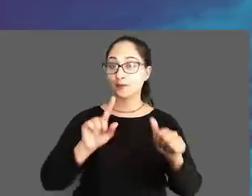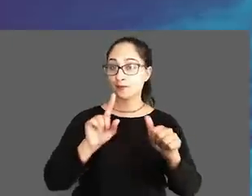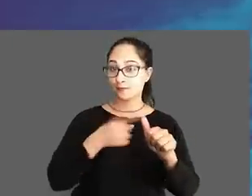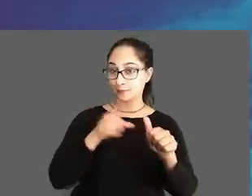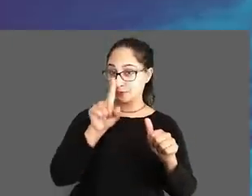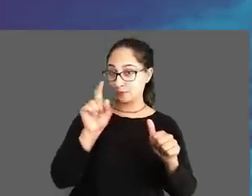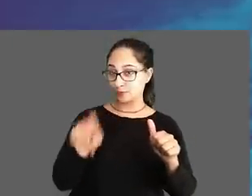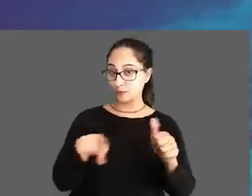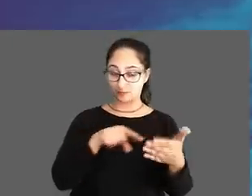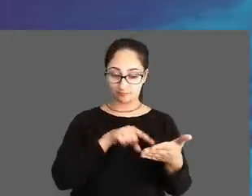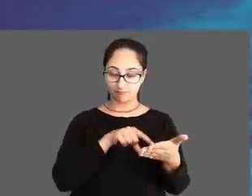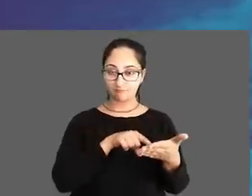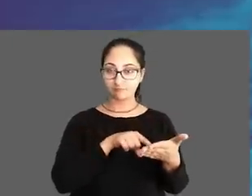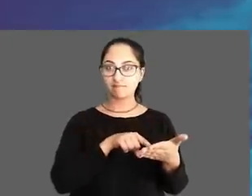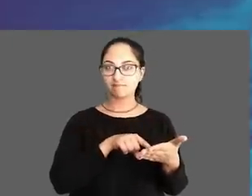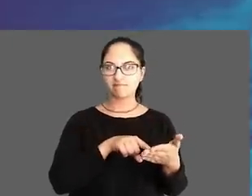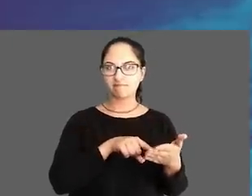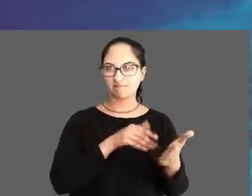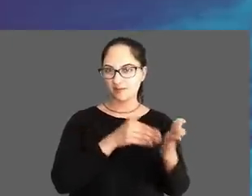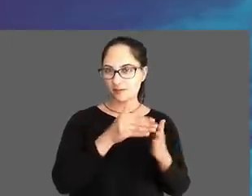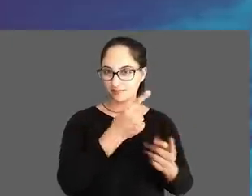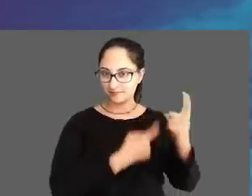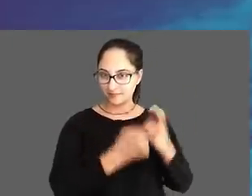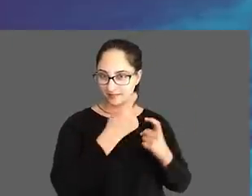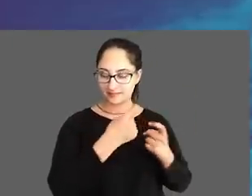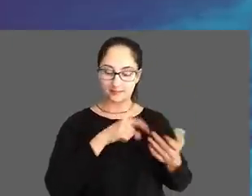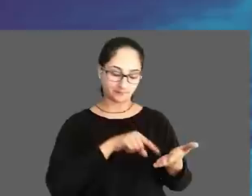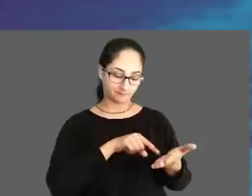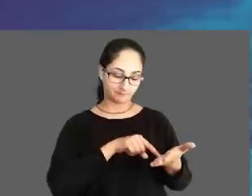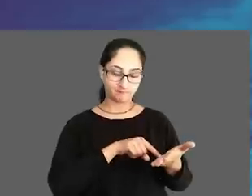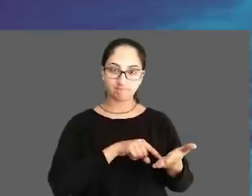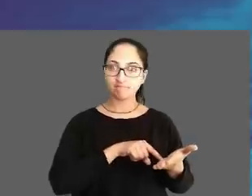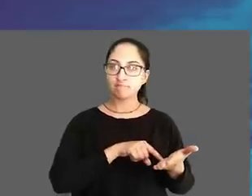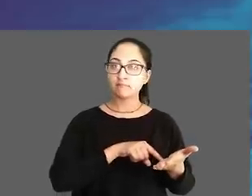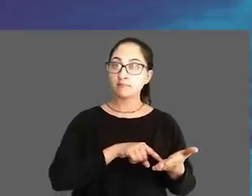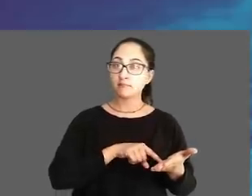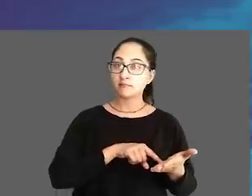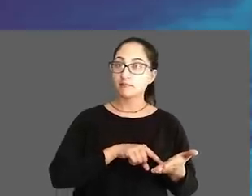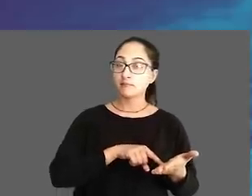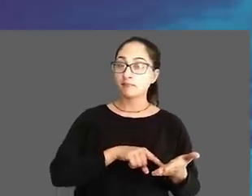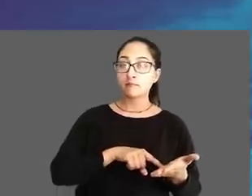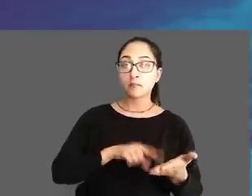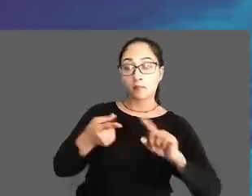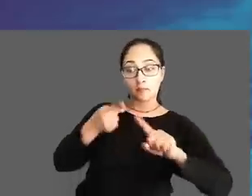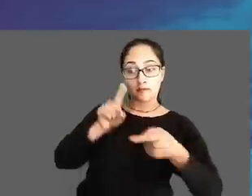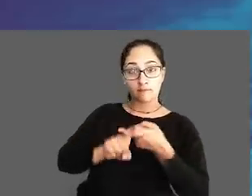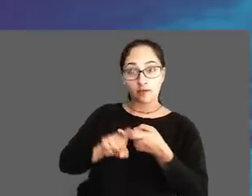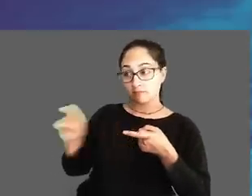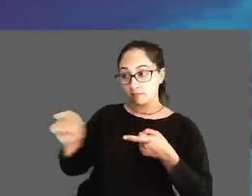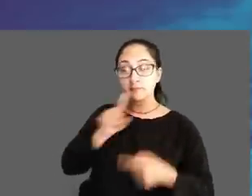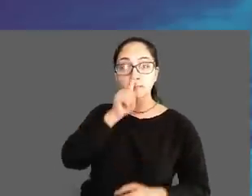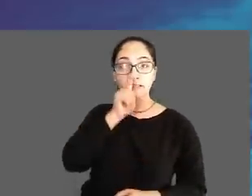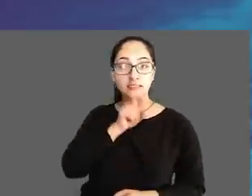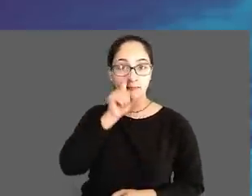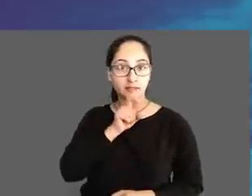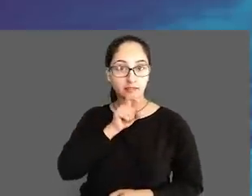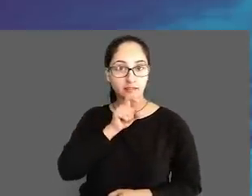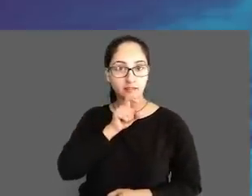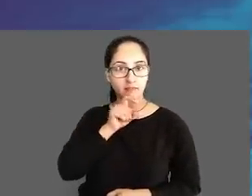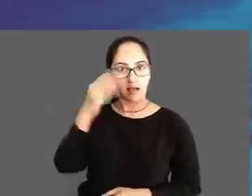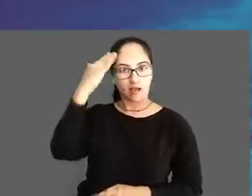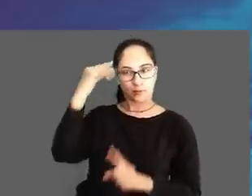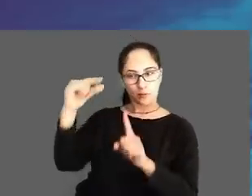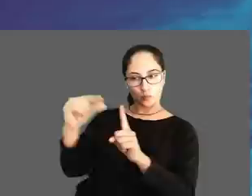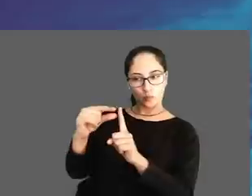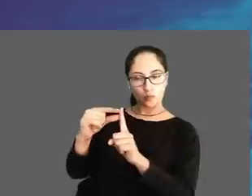common one. I know a bit about the Ismailis, as I have friends who are Ismaili, but I'm not quite sure what this means.